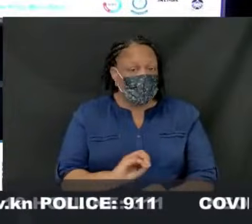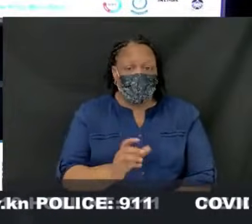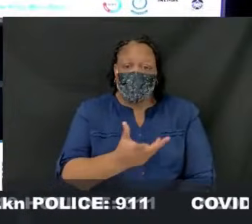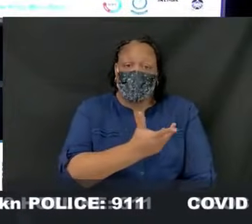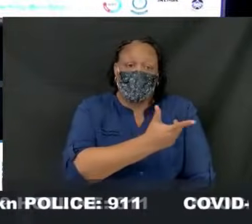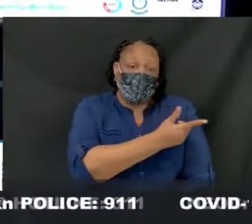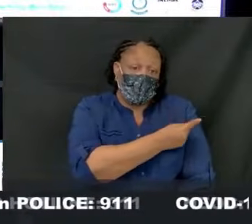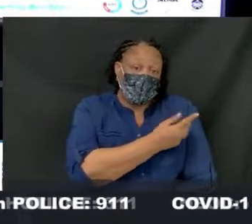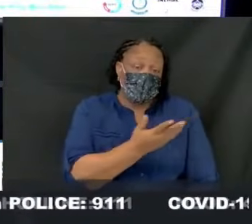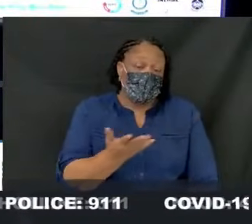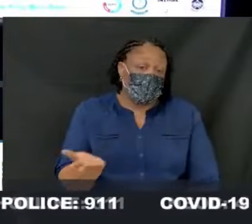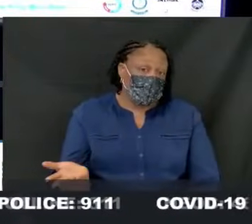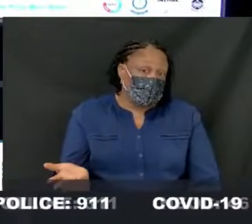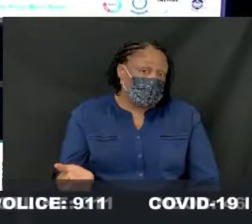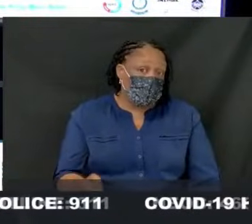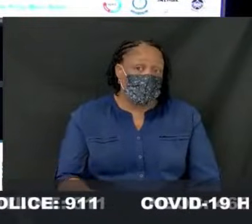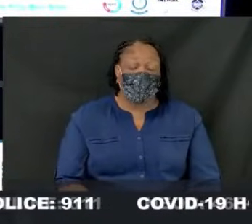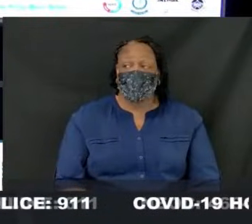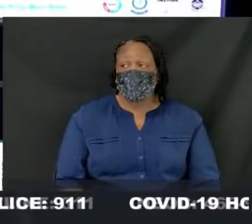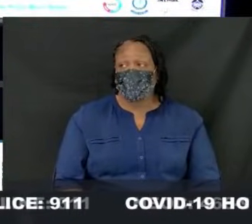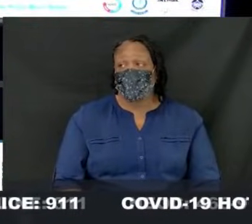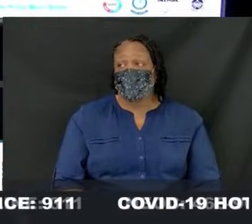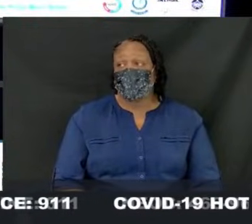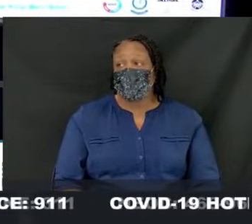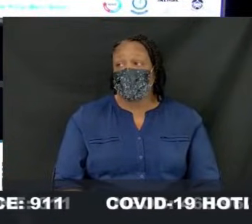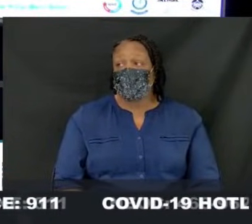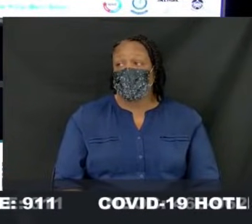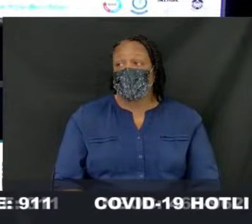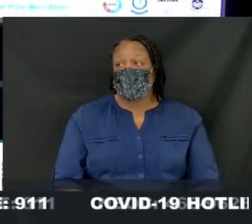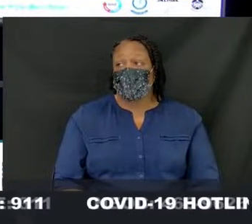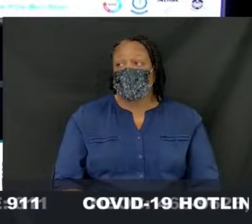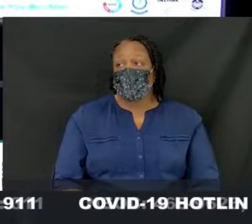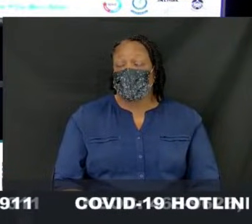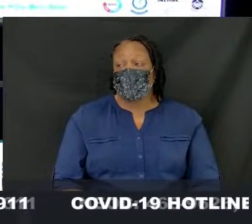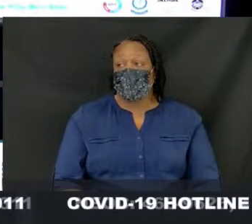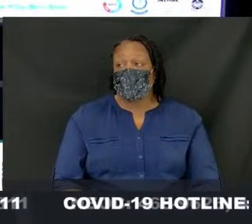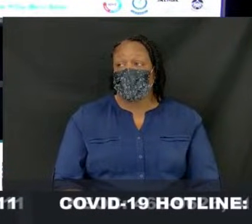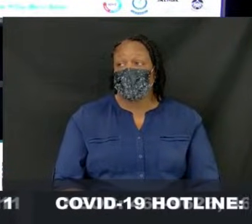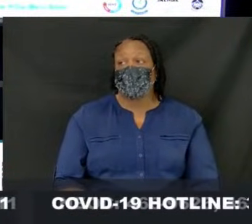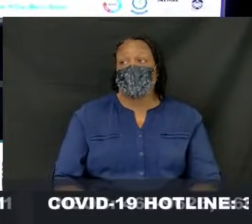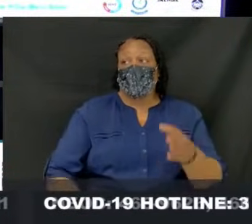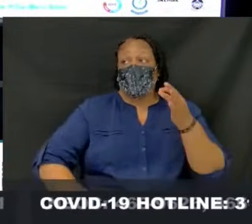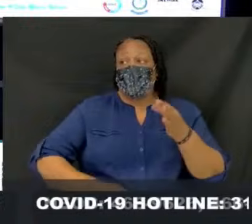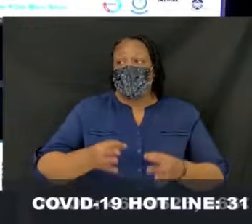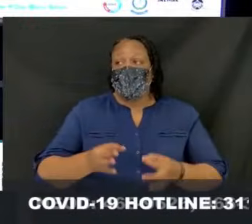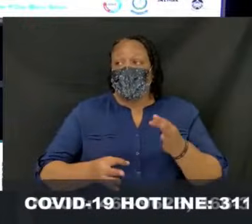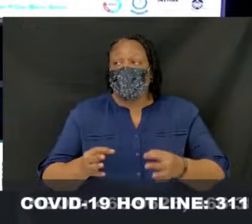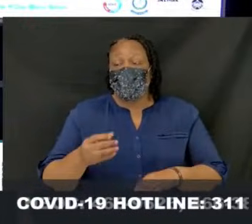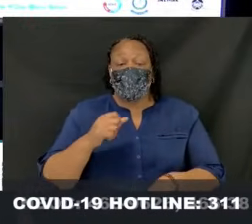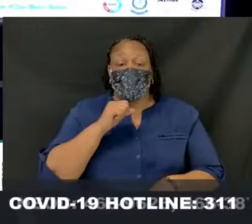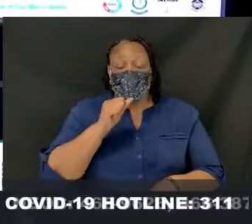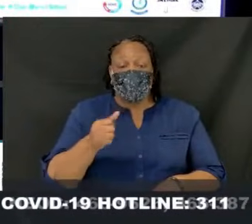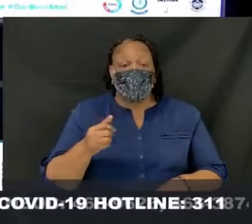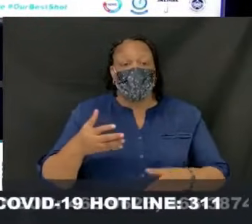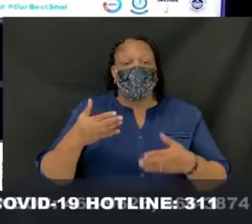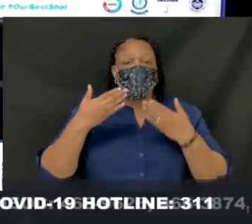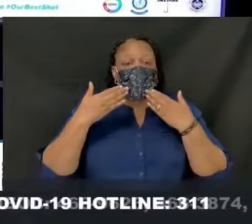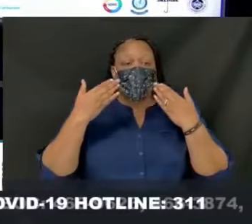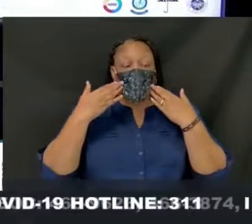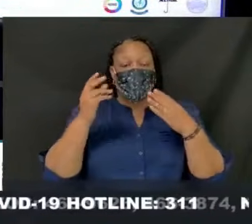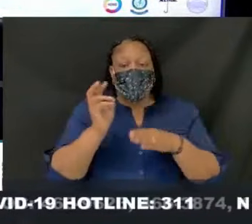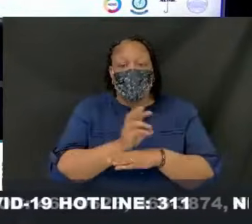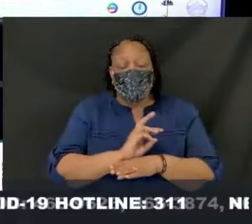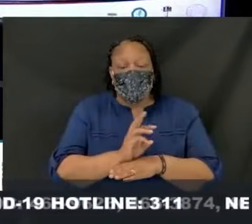time is about giving you the ticket. There are persons who express concern to me that we are not enforcing enough, we are not giving